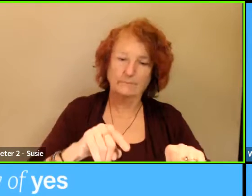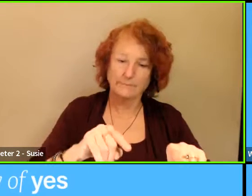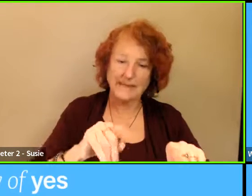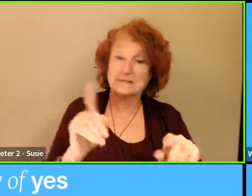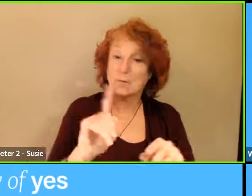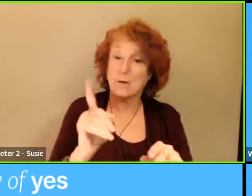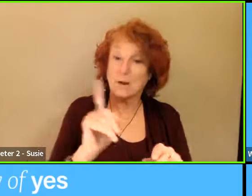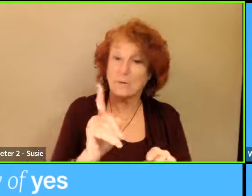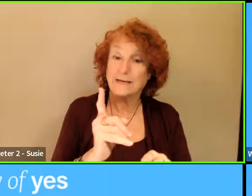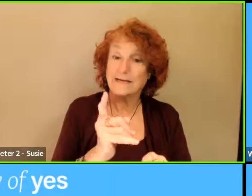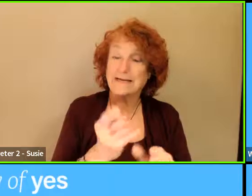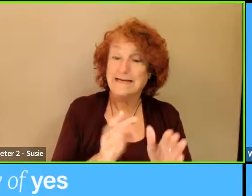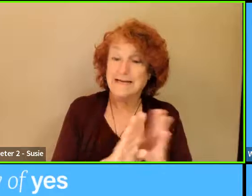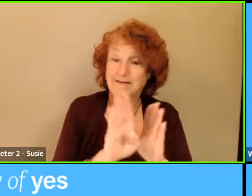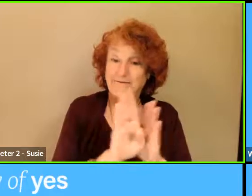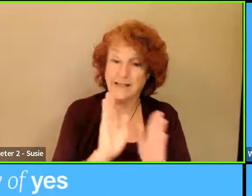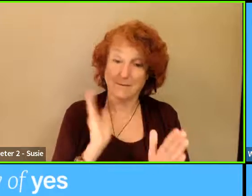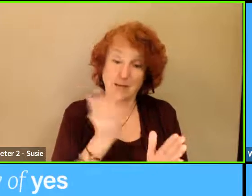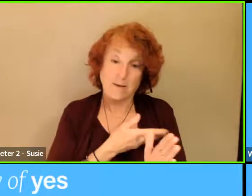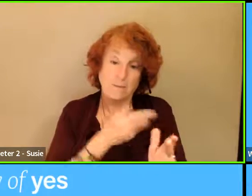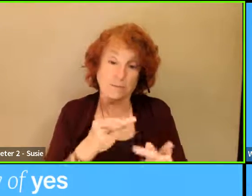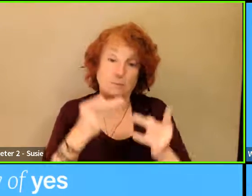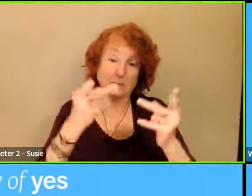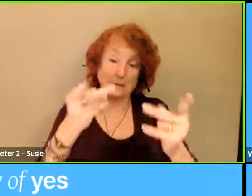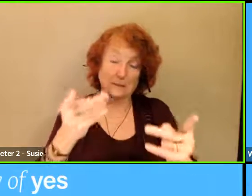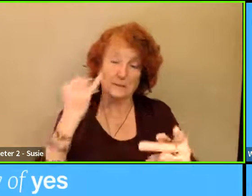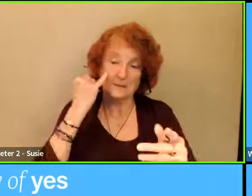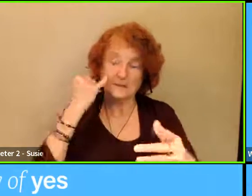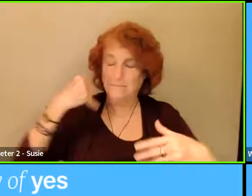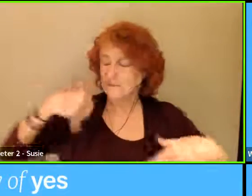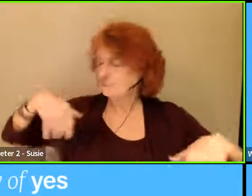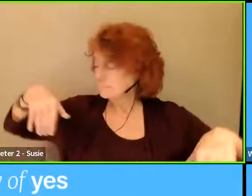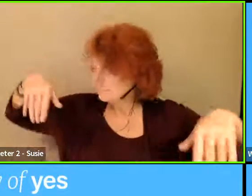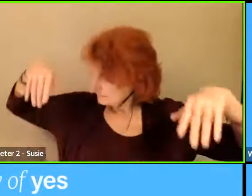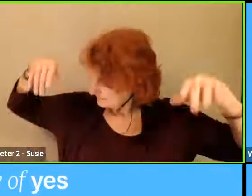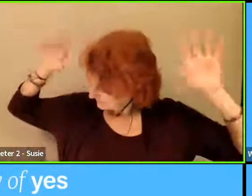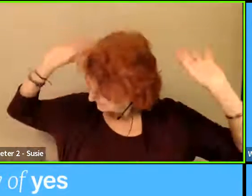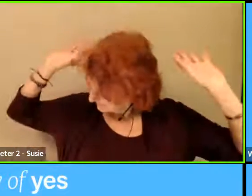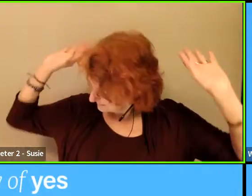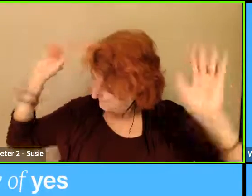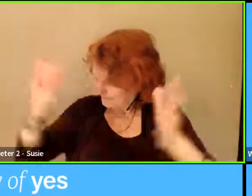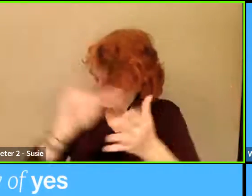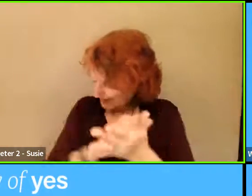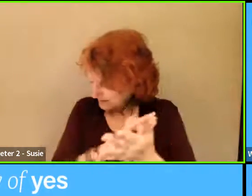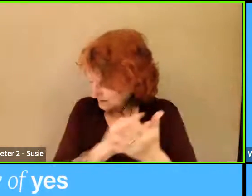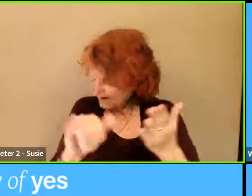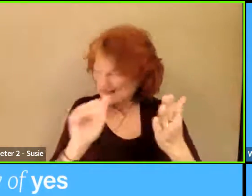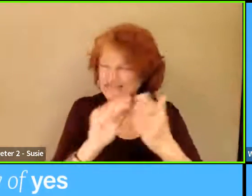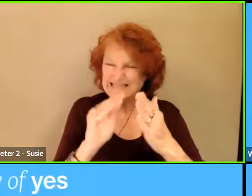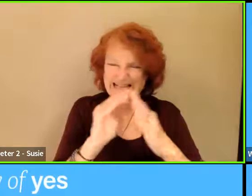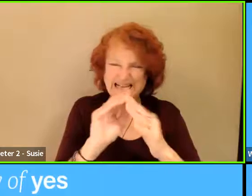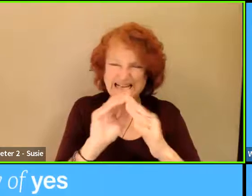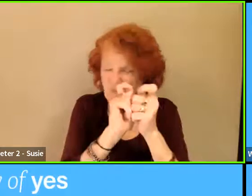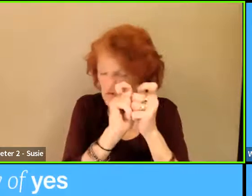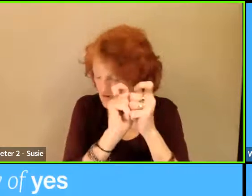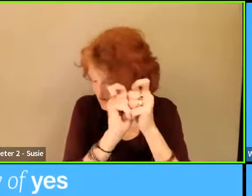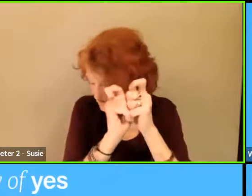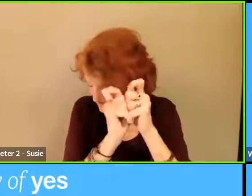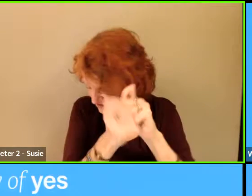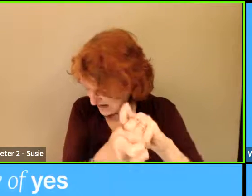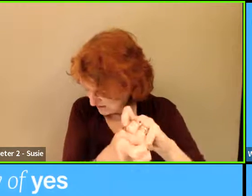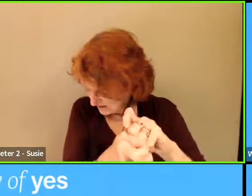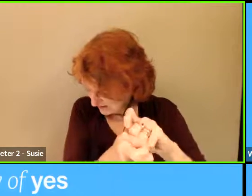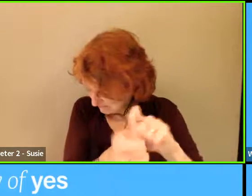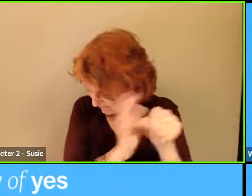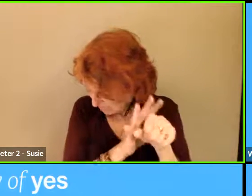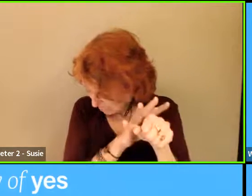proposals emerge. If we throw our hands up and say, New York City, it's so crowded, we're out of